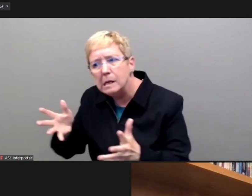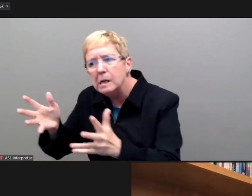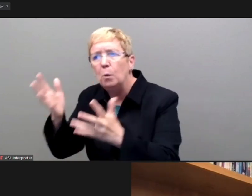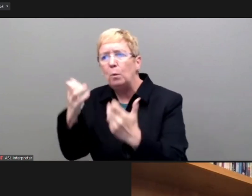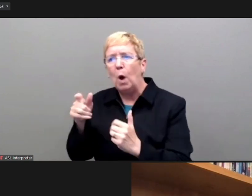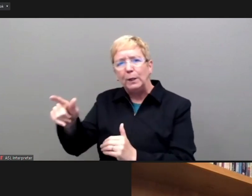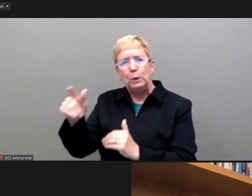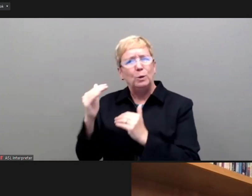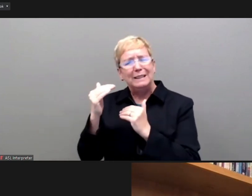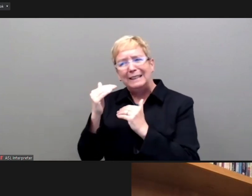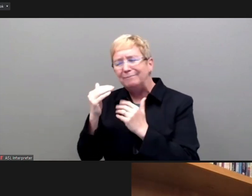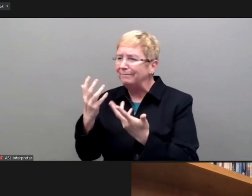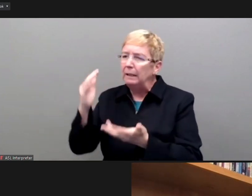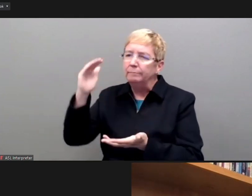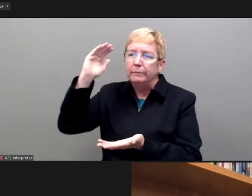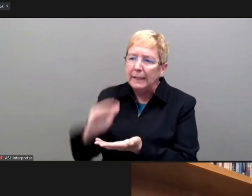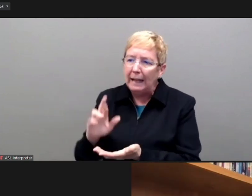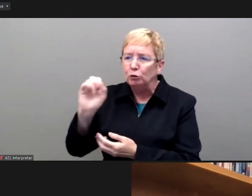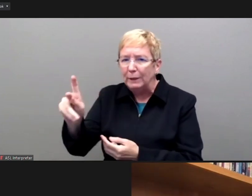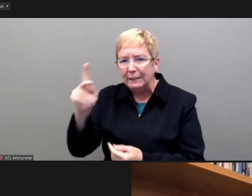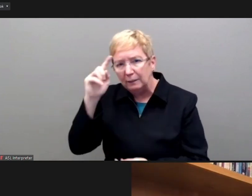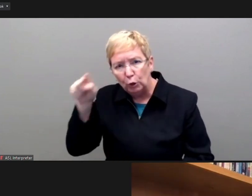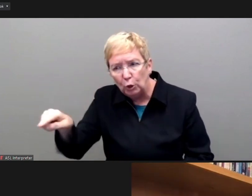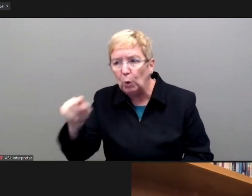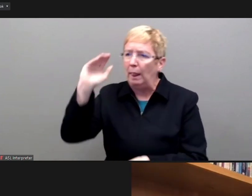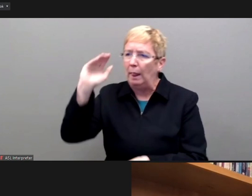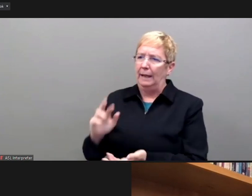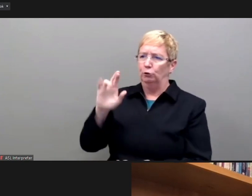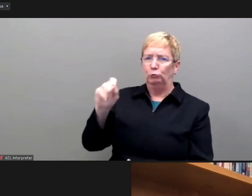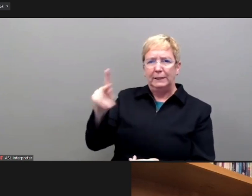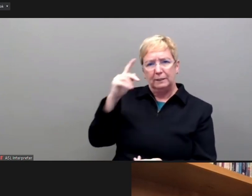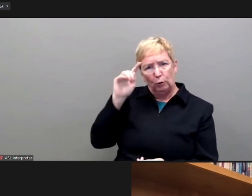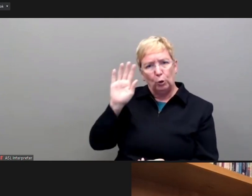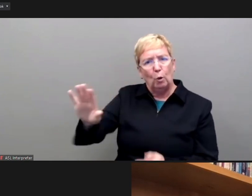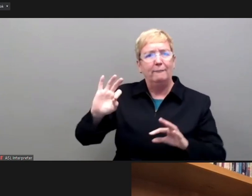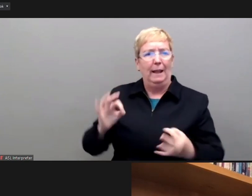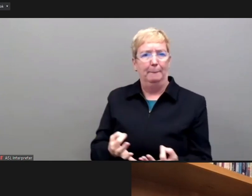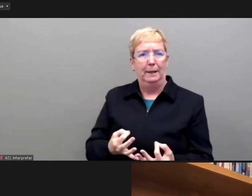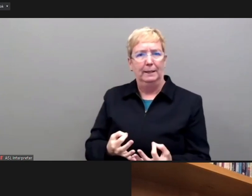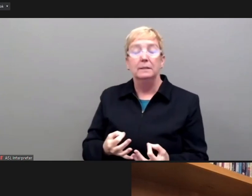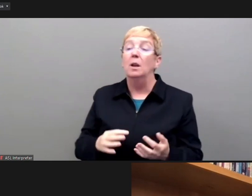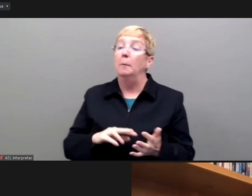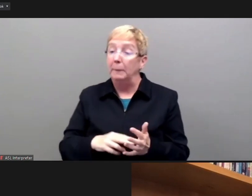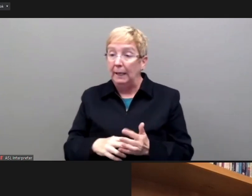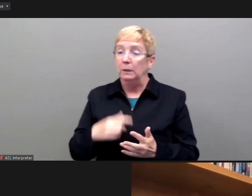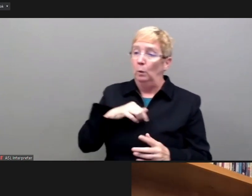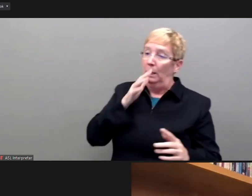maybe it's one of their lives or their family's lives that we save by virtue of these measures.